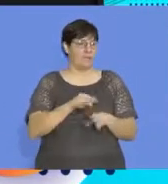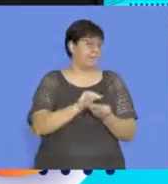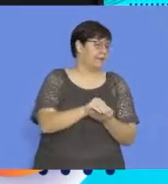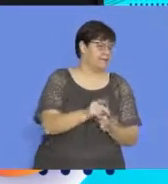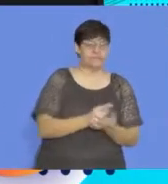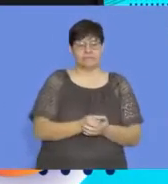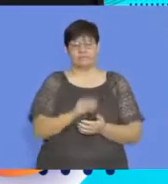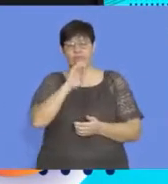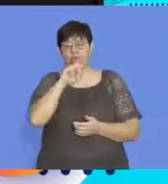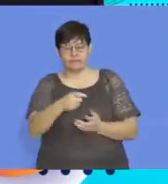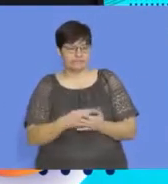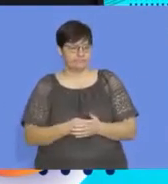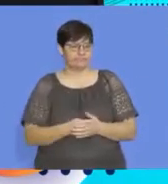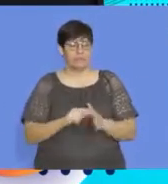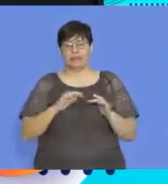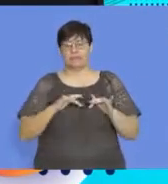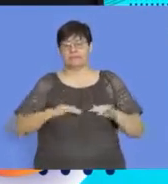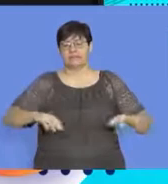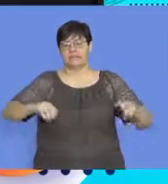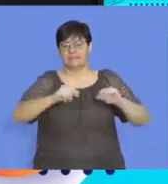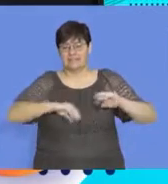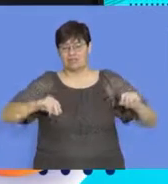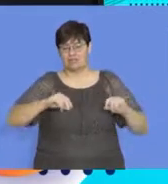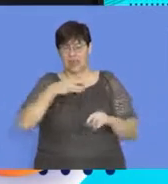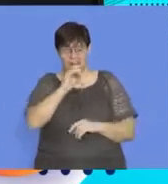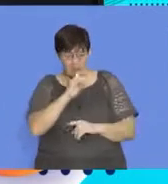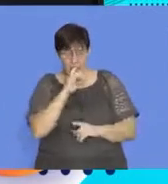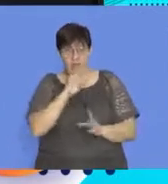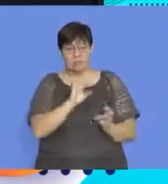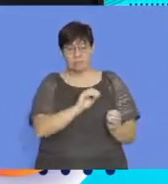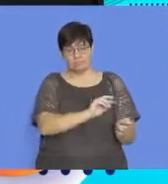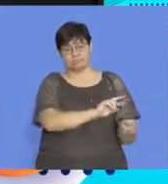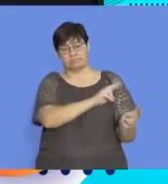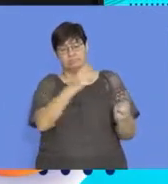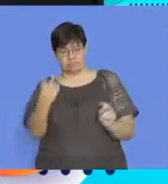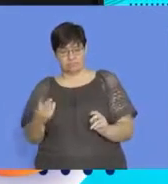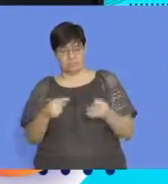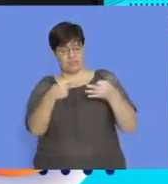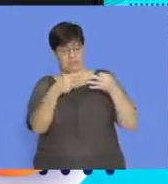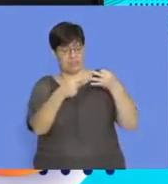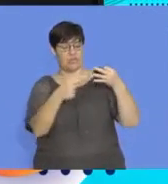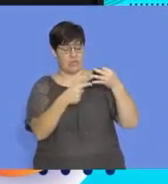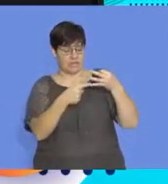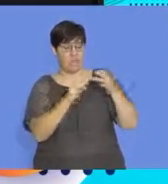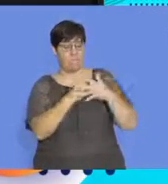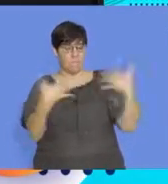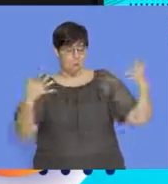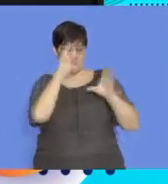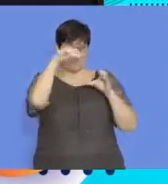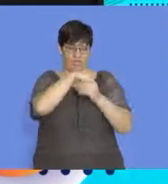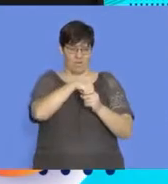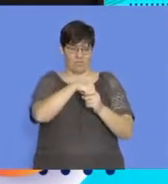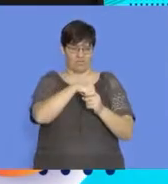little rats and desert animals that also pollinate, but we're just looking at the three groups that play a larger role